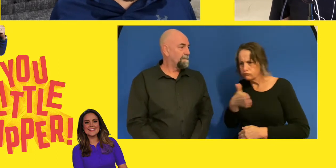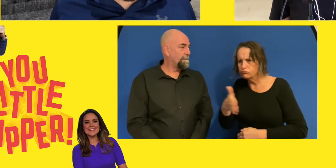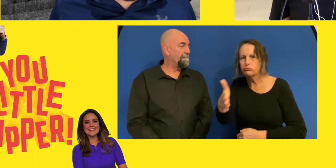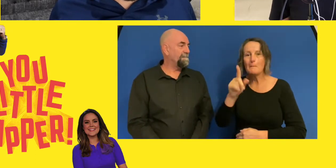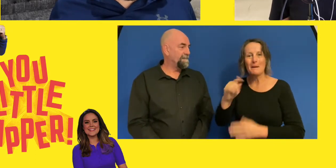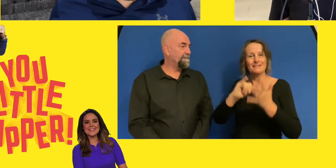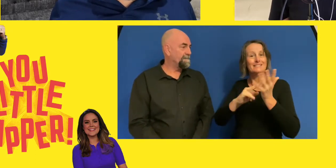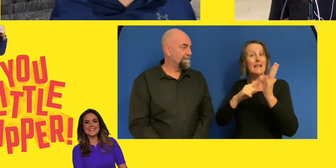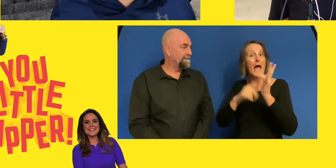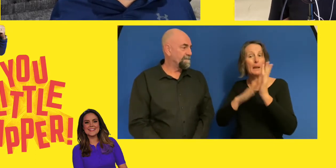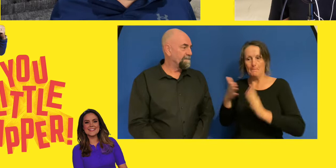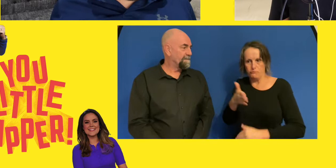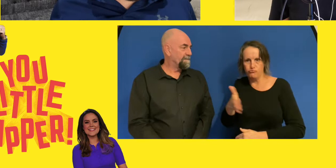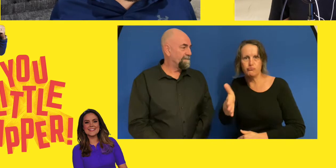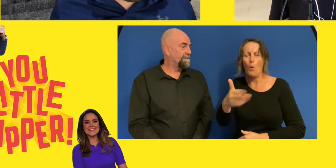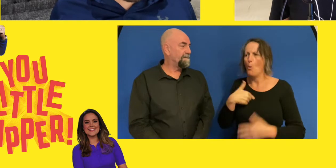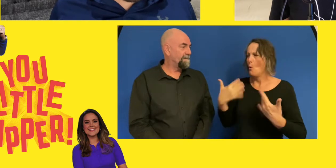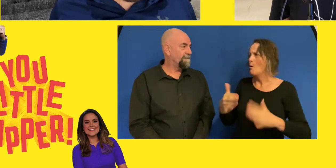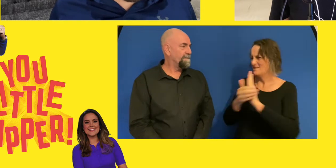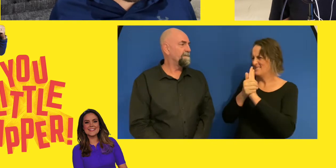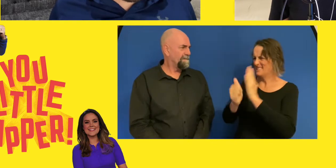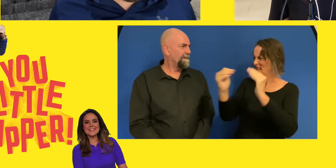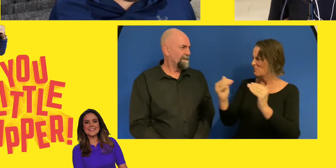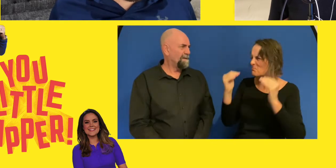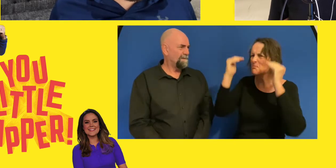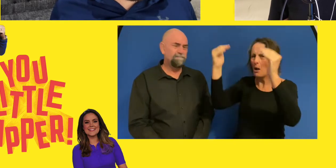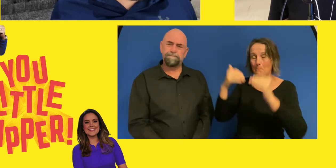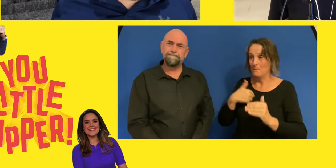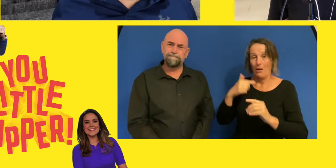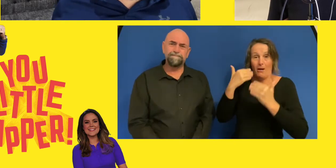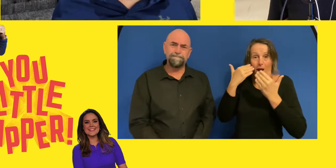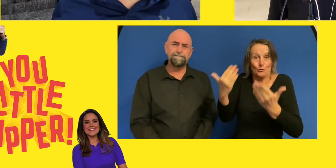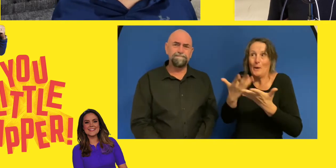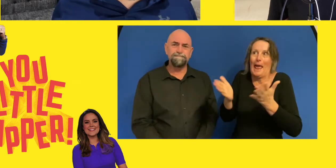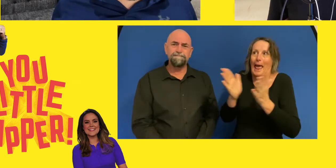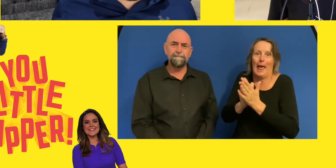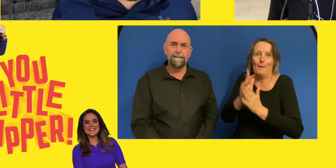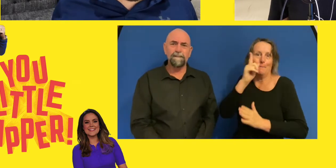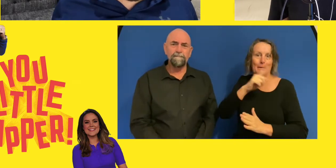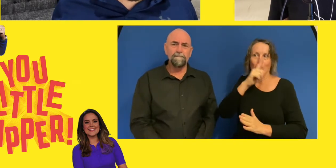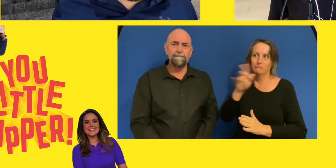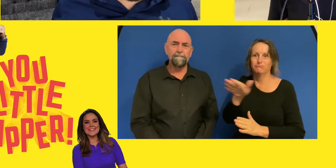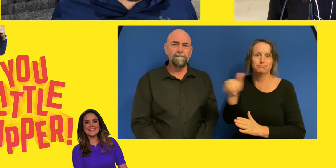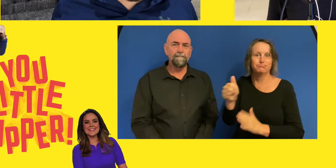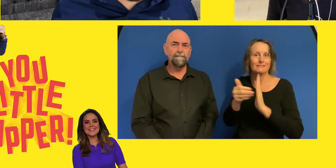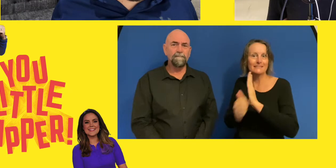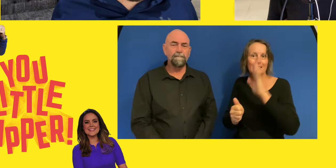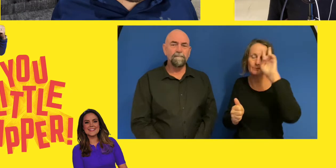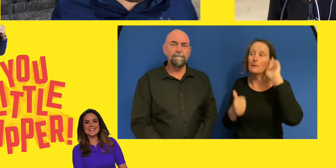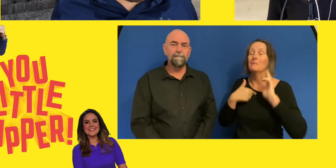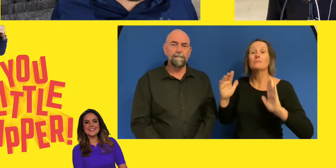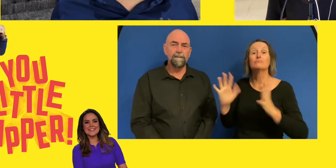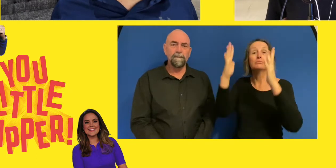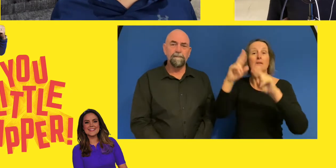slalom, it takes this extra level of skill. And I just, again, beyond comprehension how these athletes do it. But I want to give a shout out to